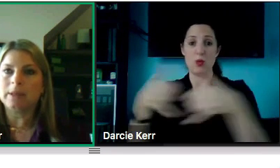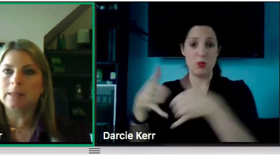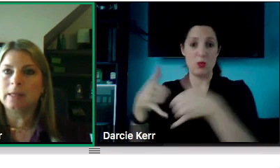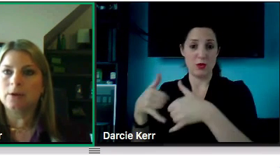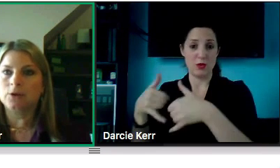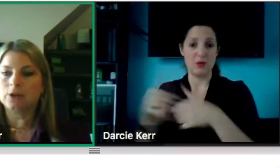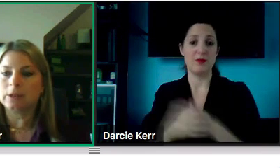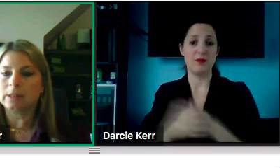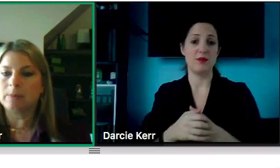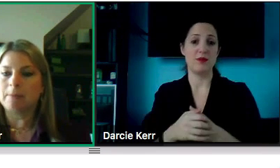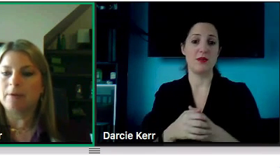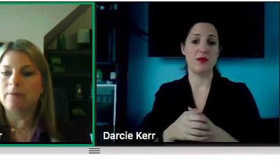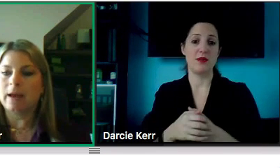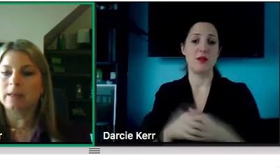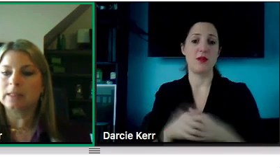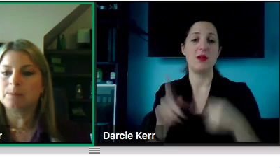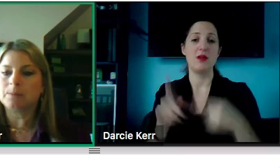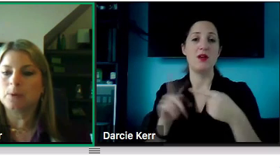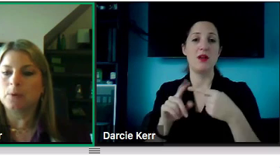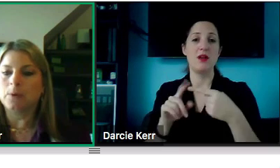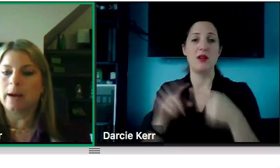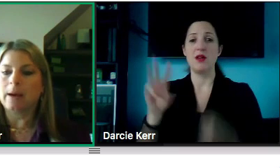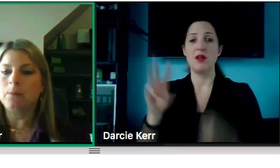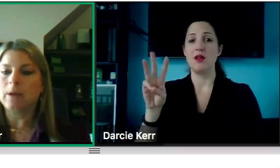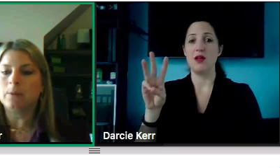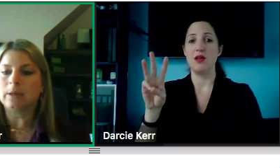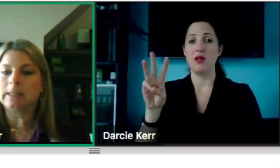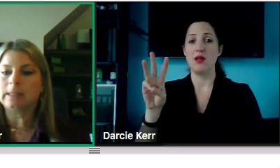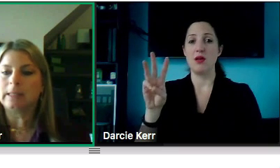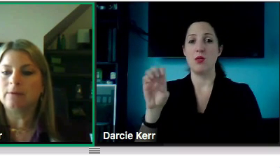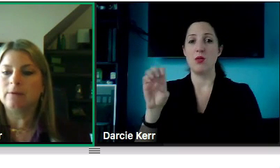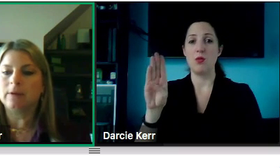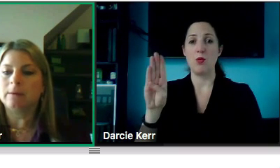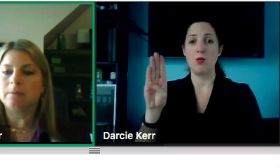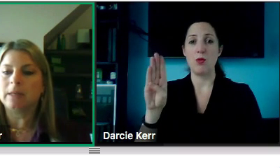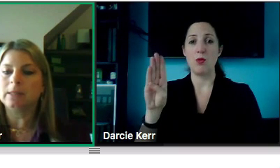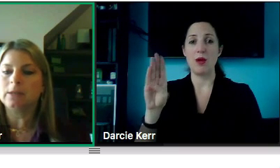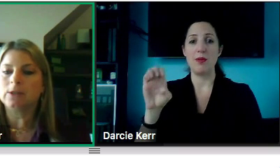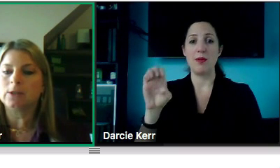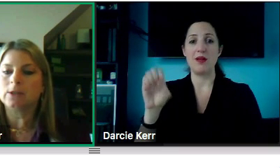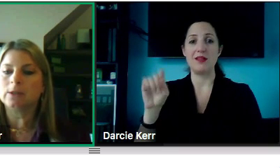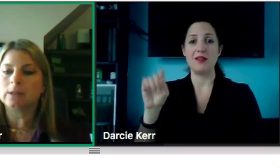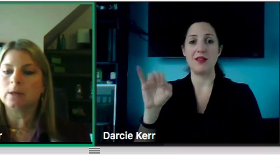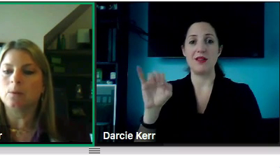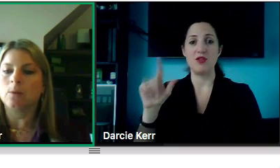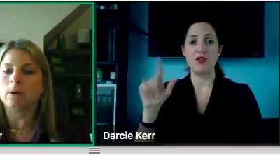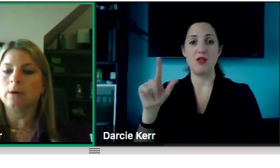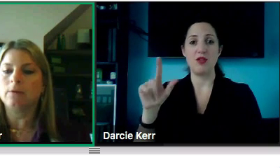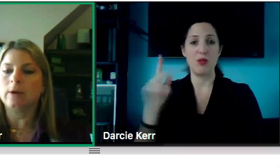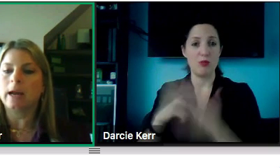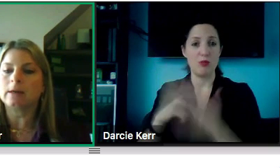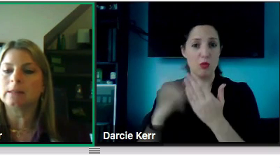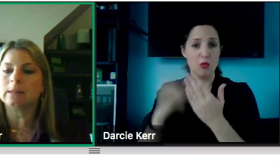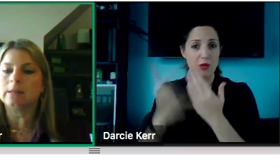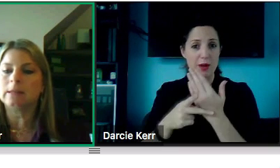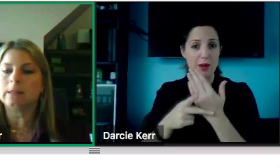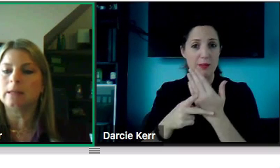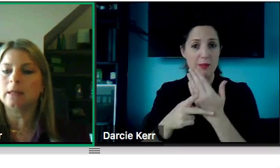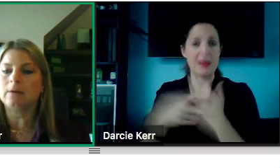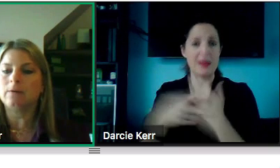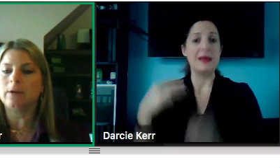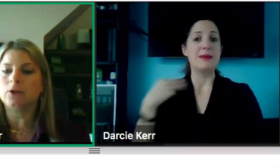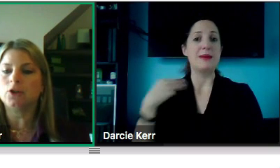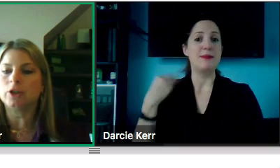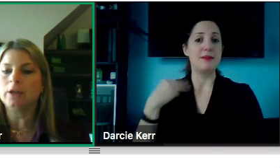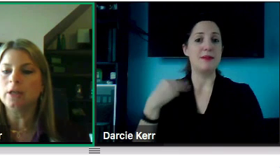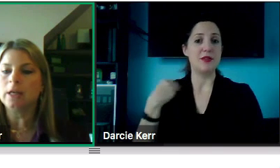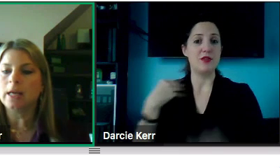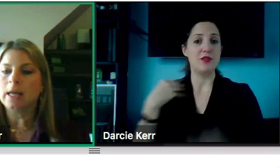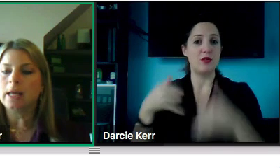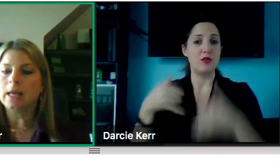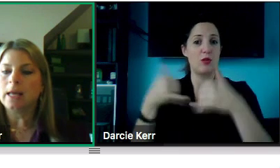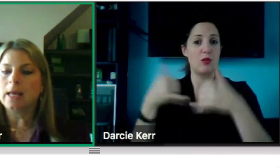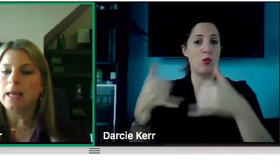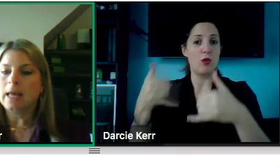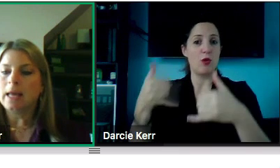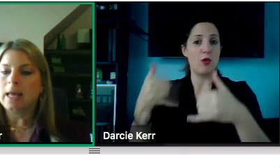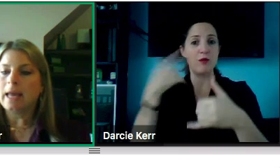the Web Essentials Web Advanced program, we received the Minister's Award for Excellence in